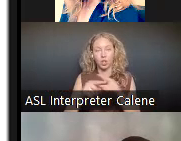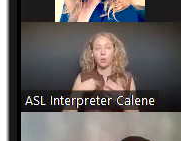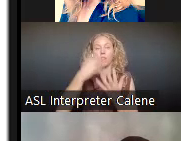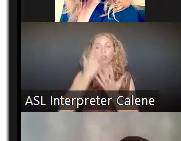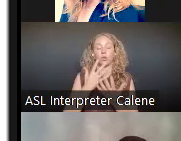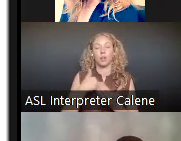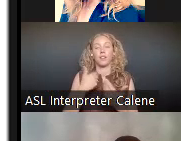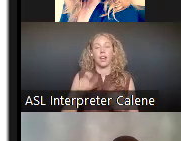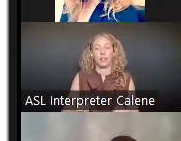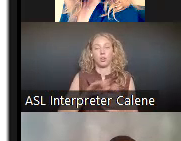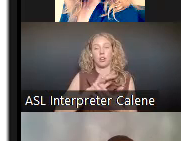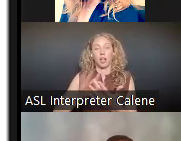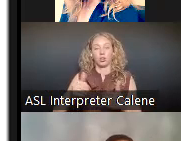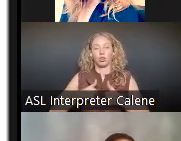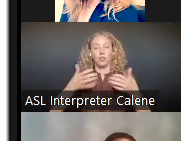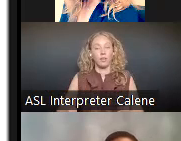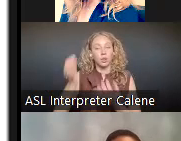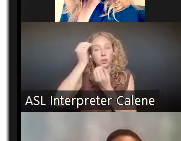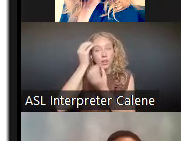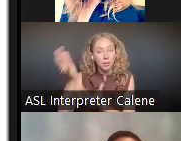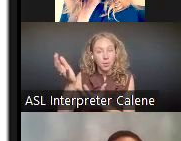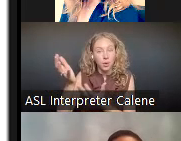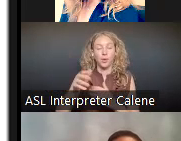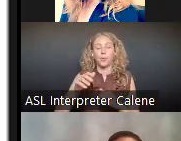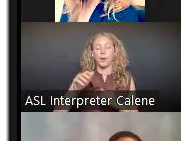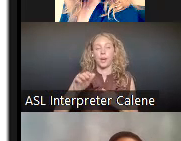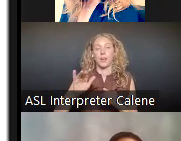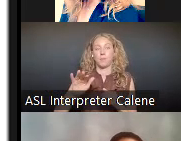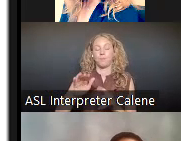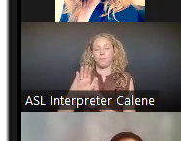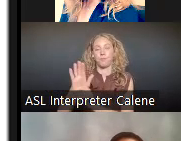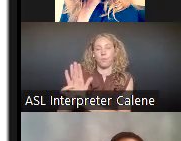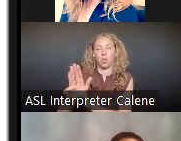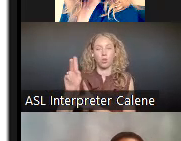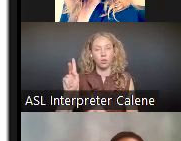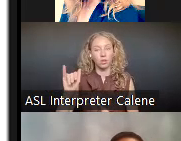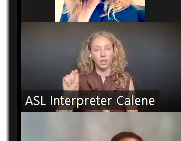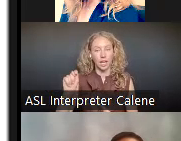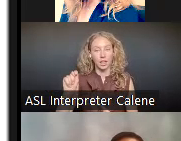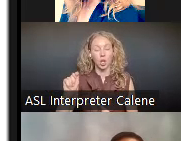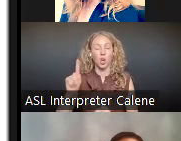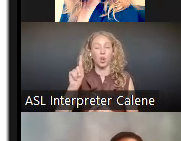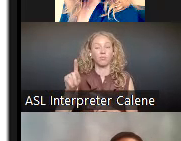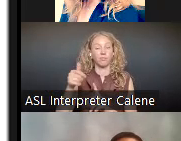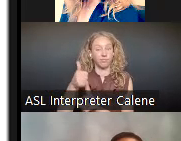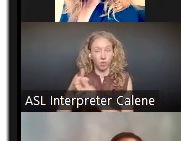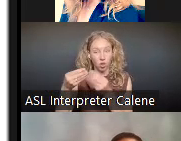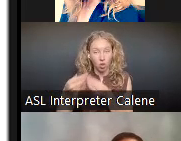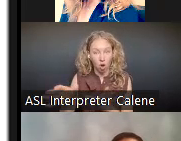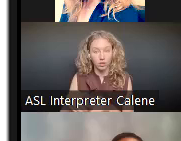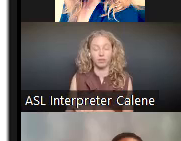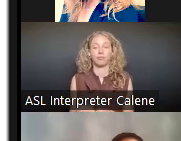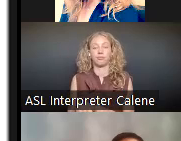had to contact survivors to let them know that their kit was either lost or